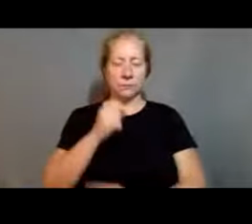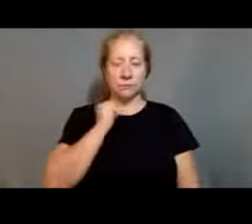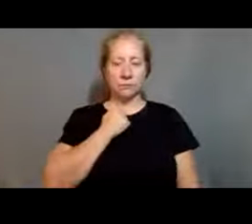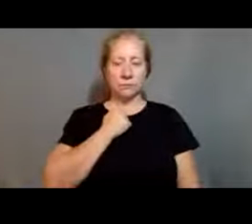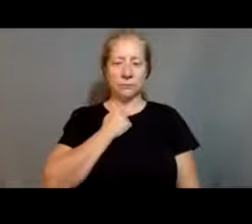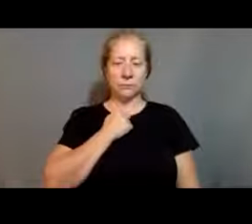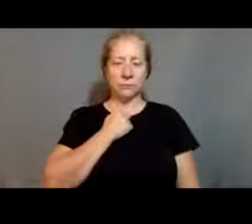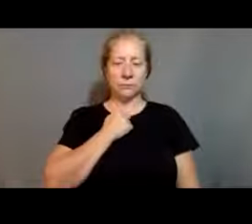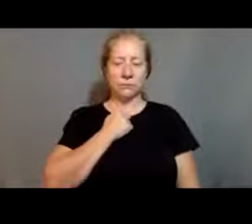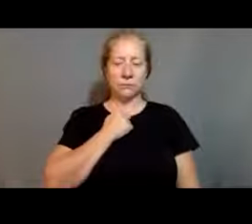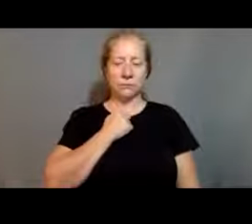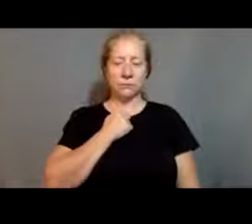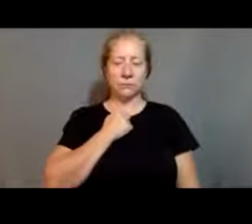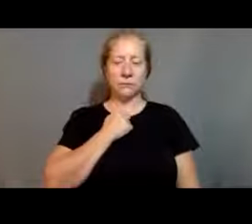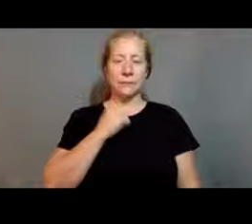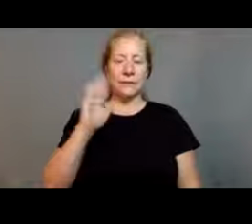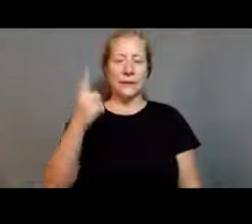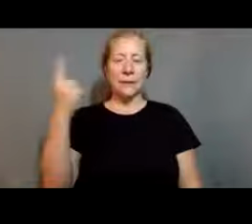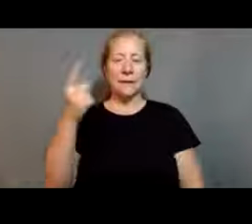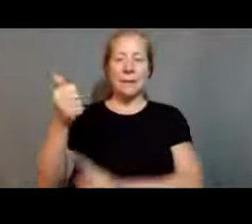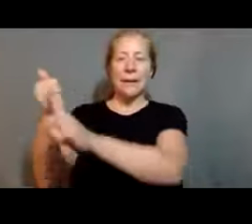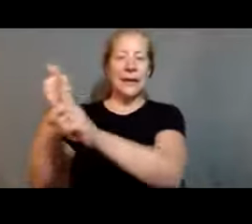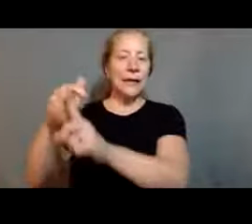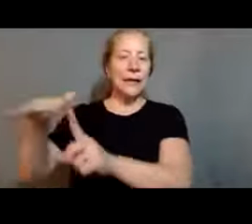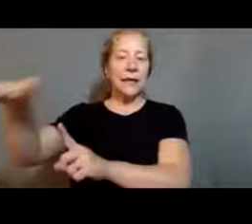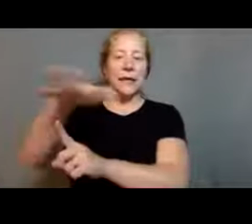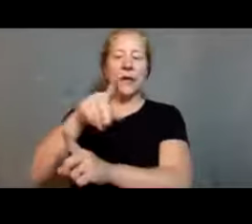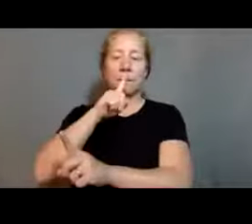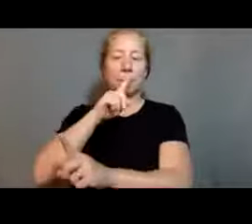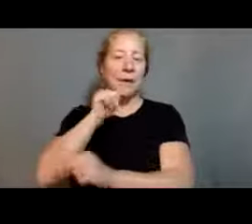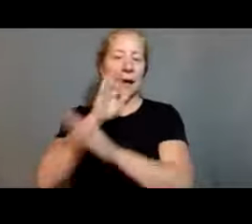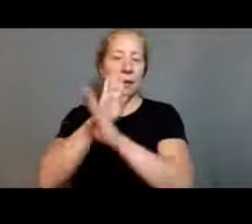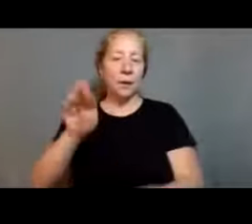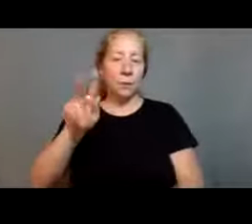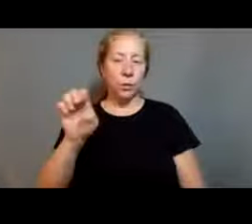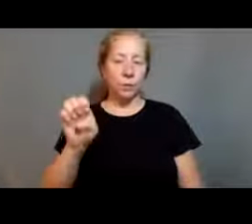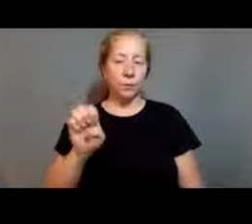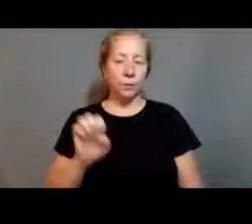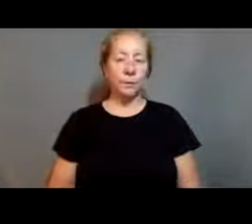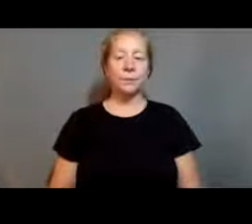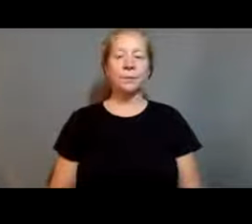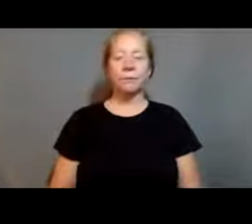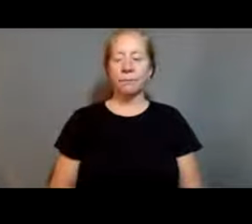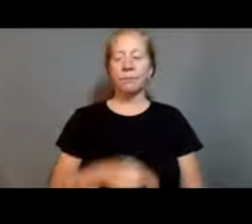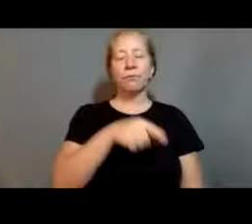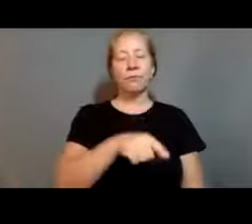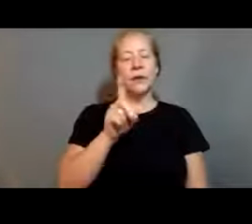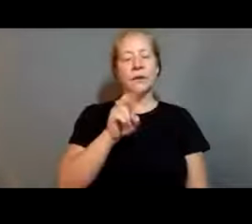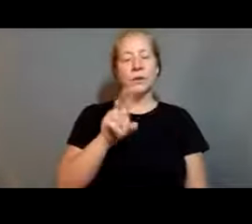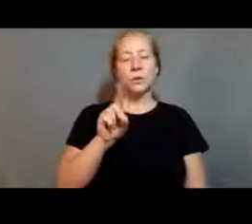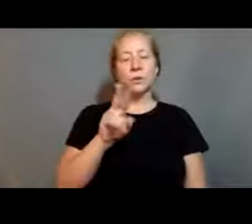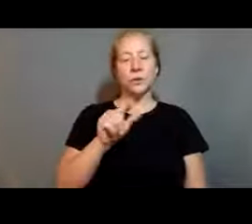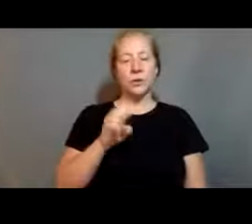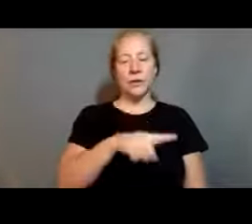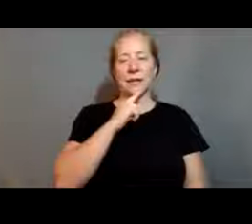morning. Somebody's microphone. Okay. She is a co-author of the American Academy